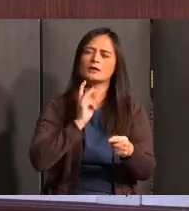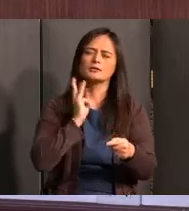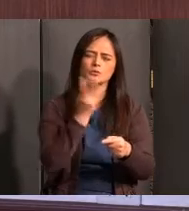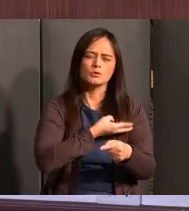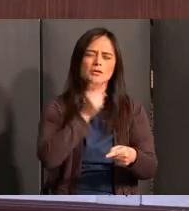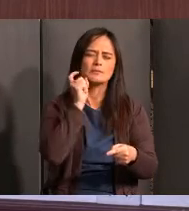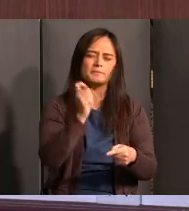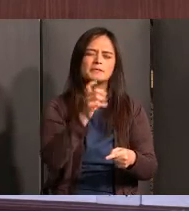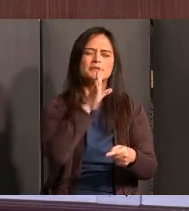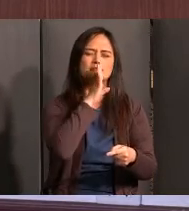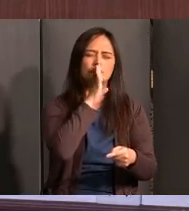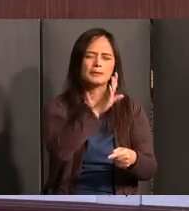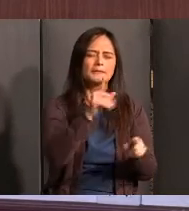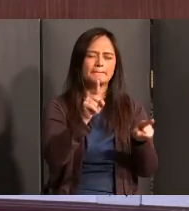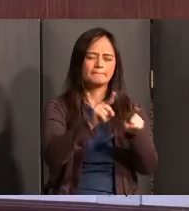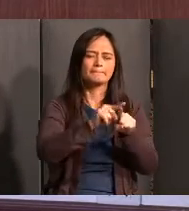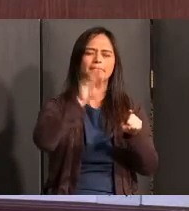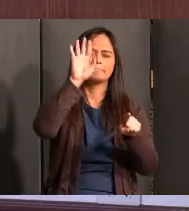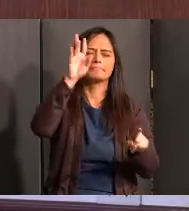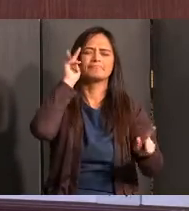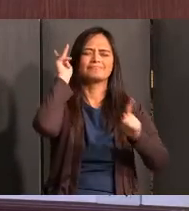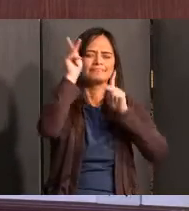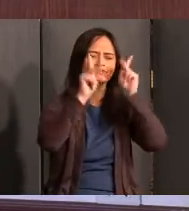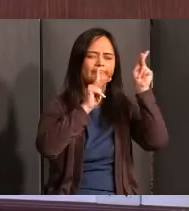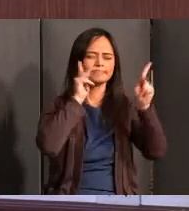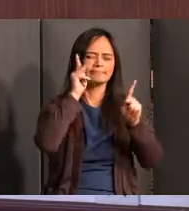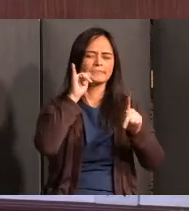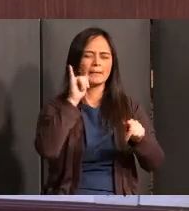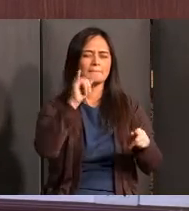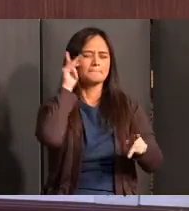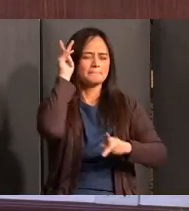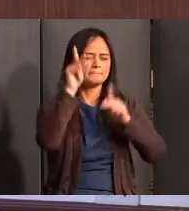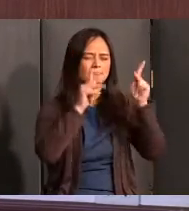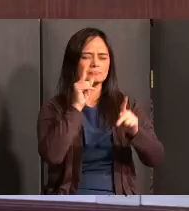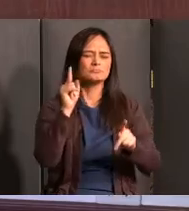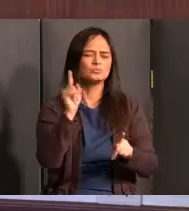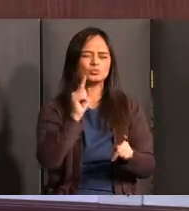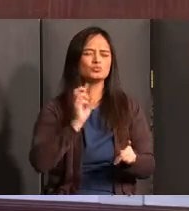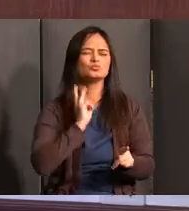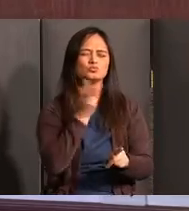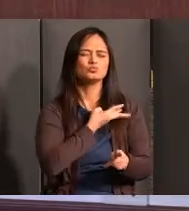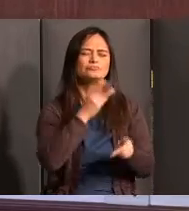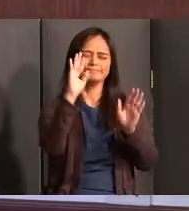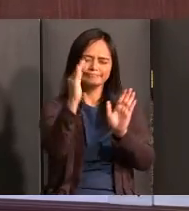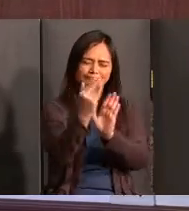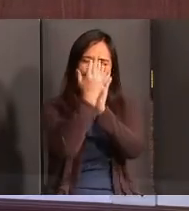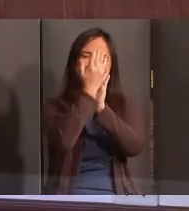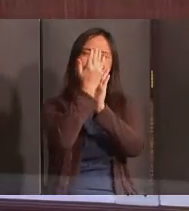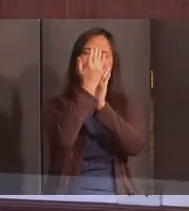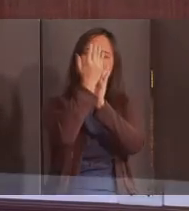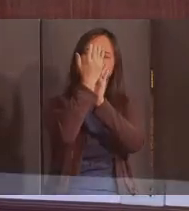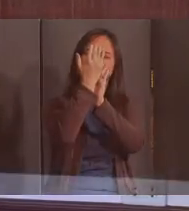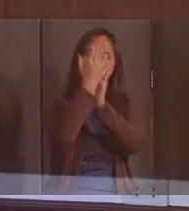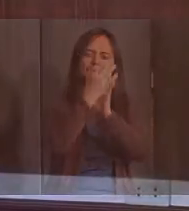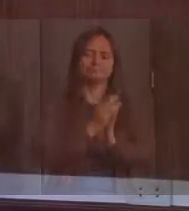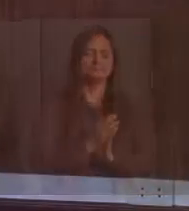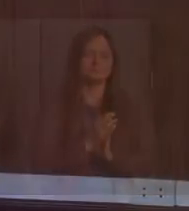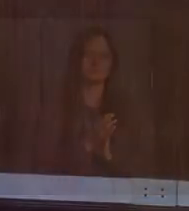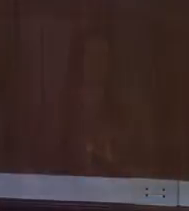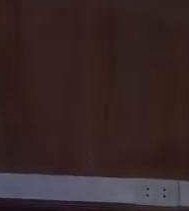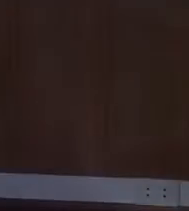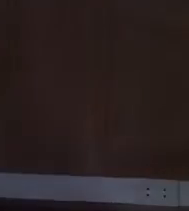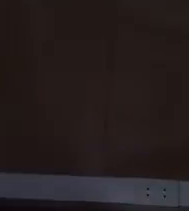be as your people. The people that we are before you. As every head is bowed and every eye is